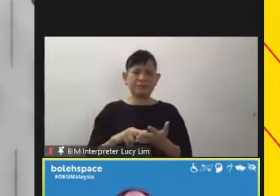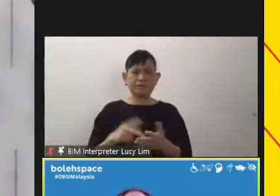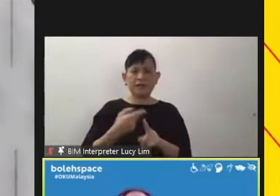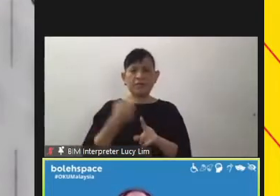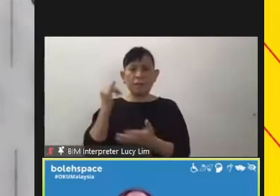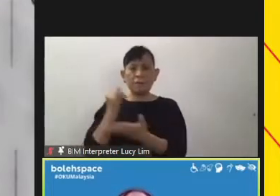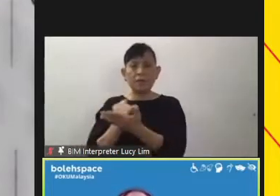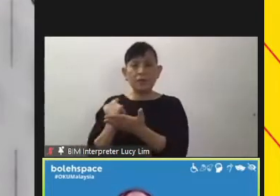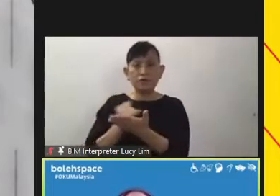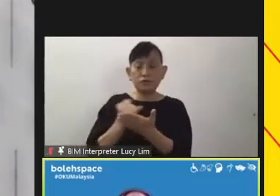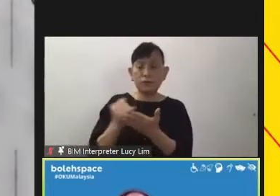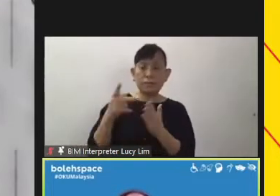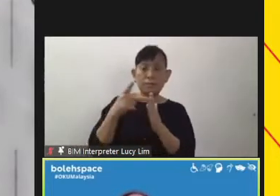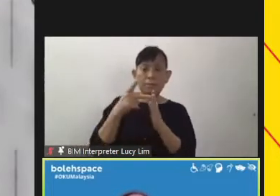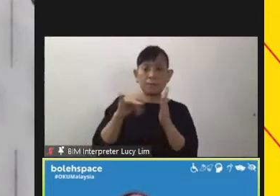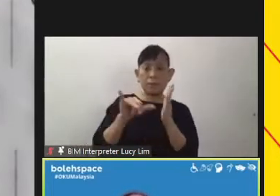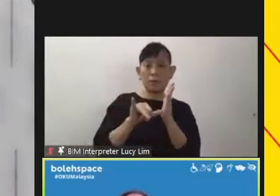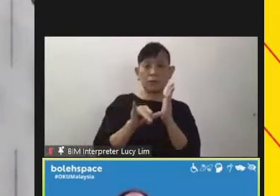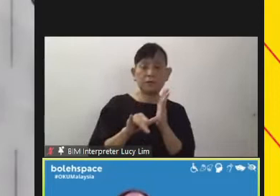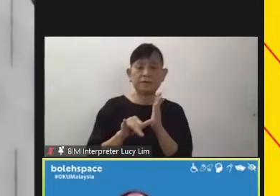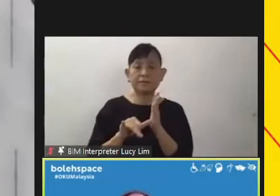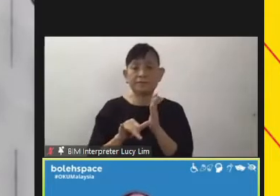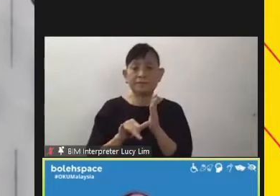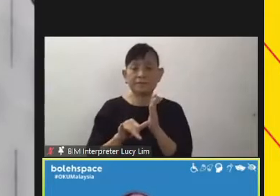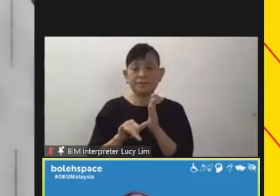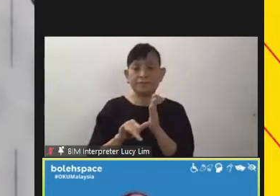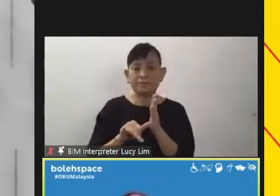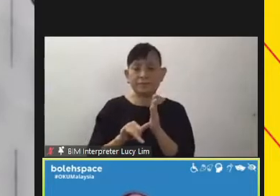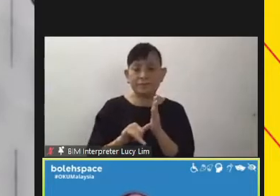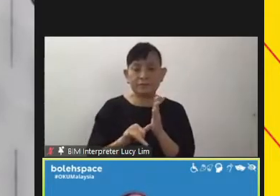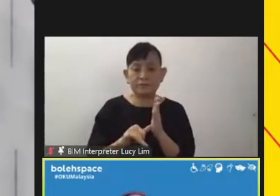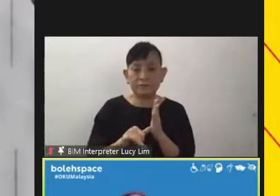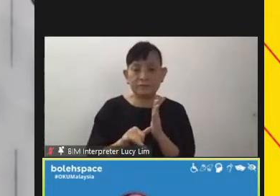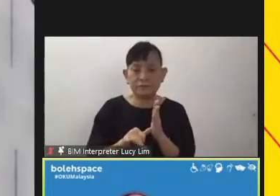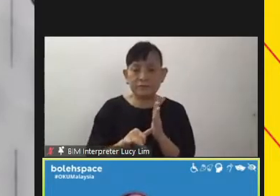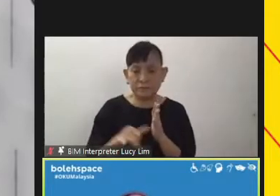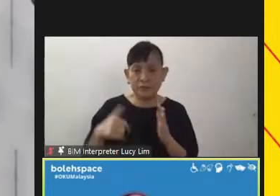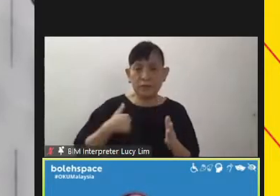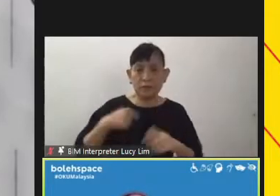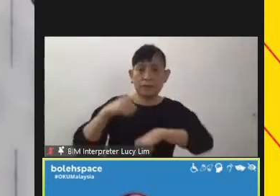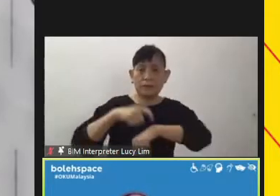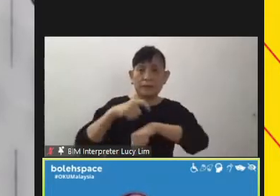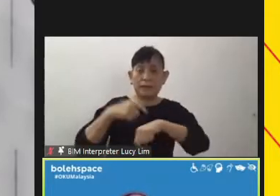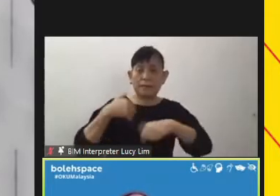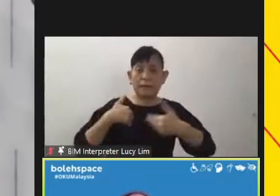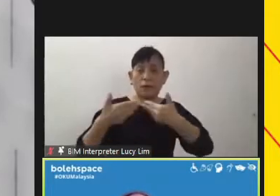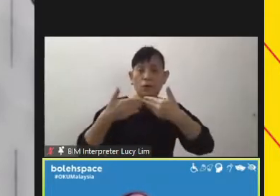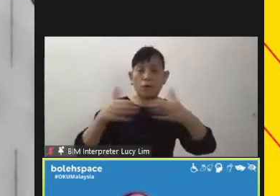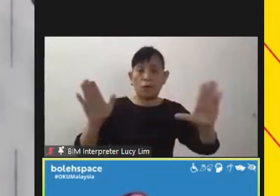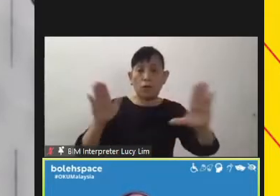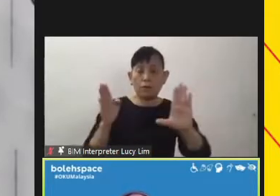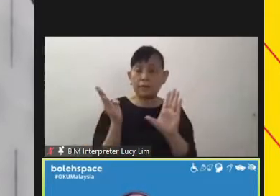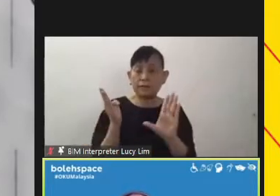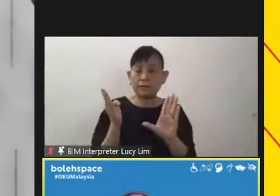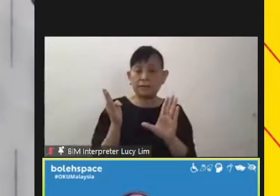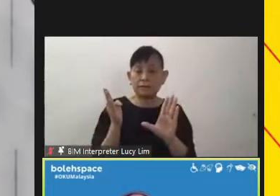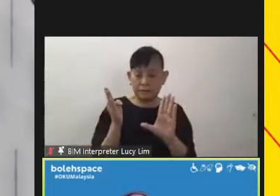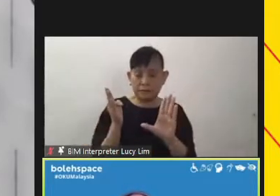policy. During I'm opening a bank account, there is an insurance